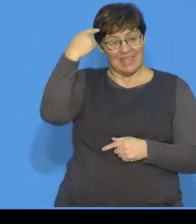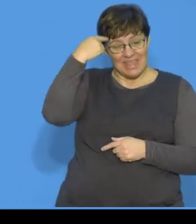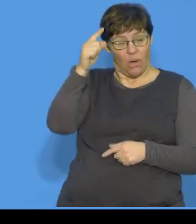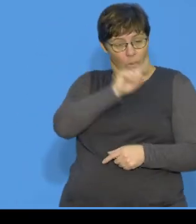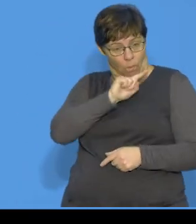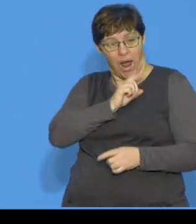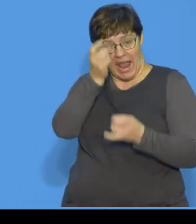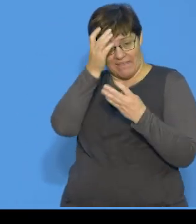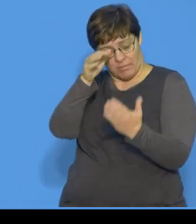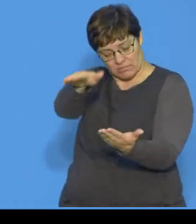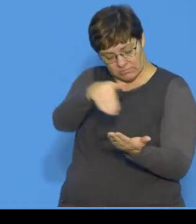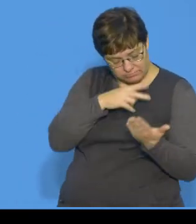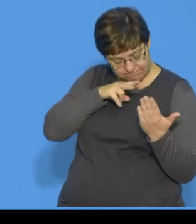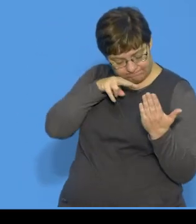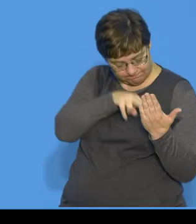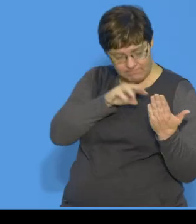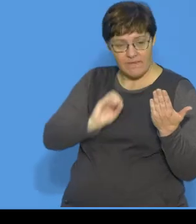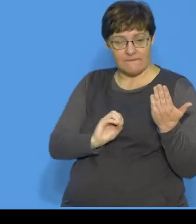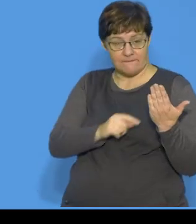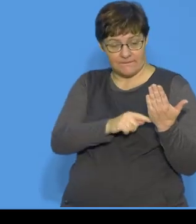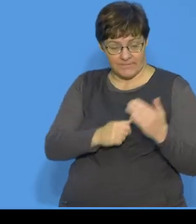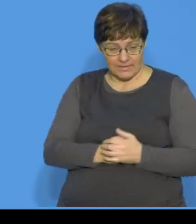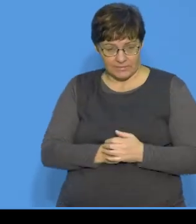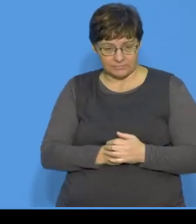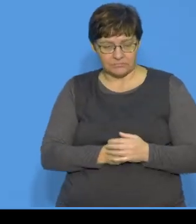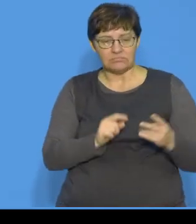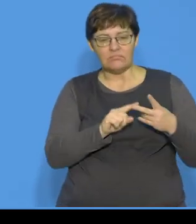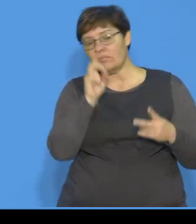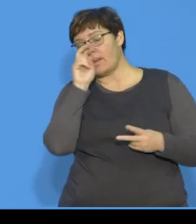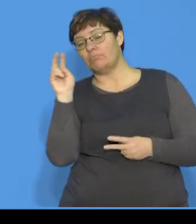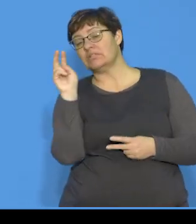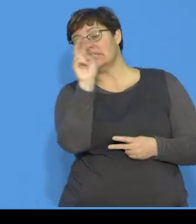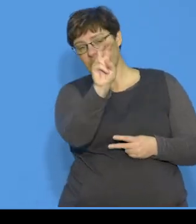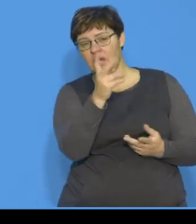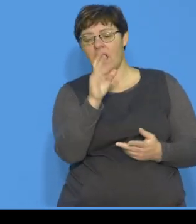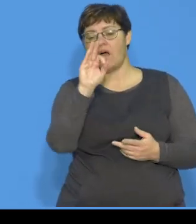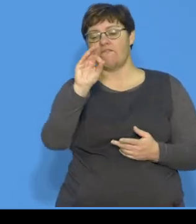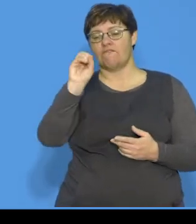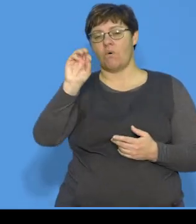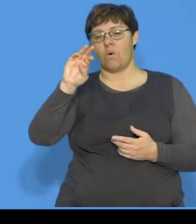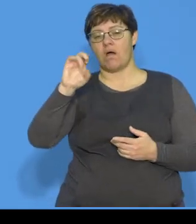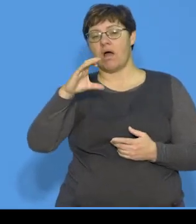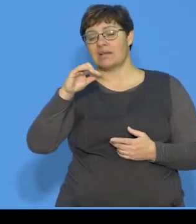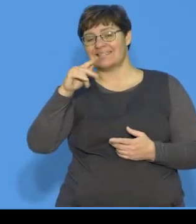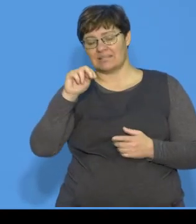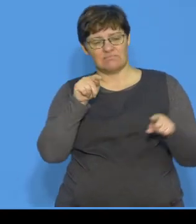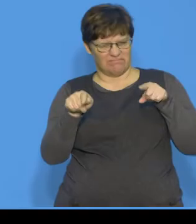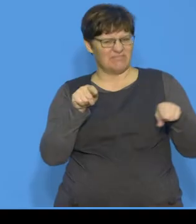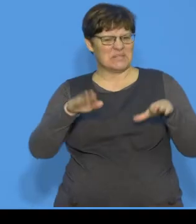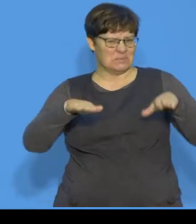what the data says. A prediction and a forecast are very